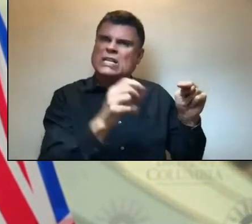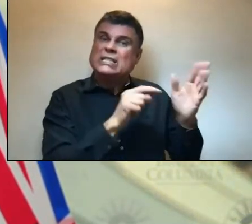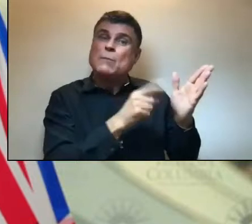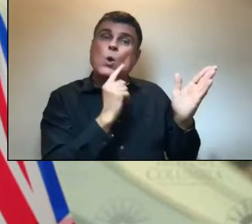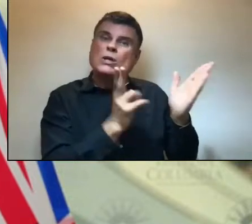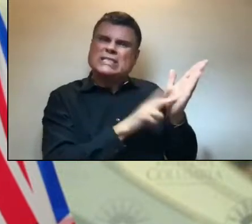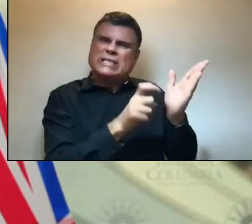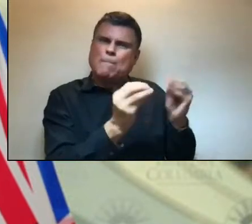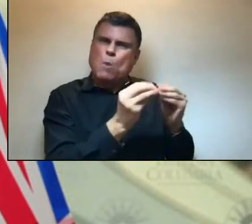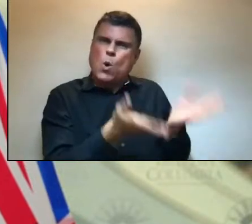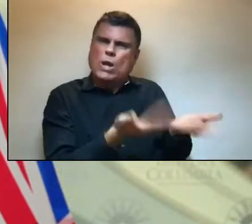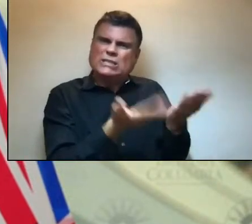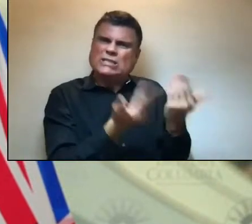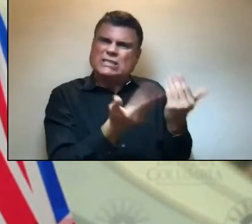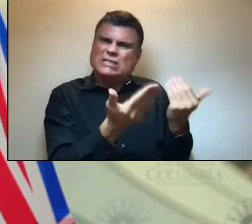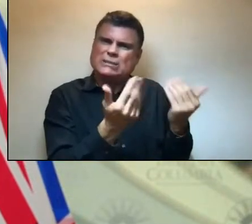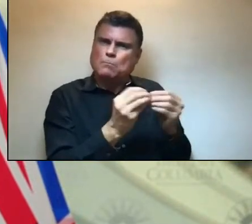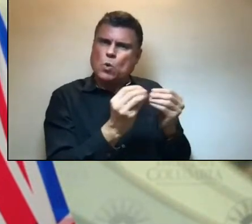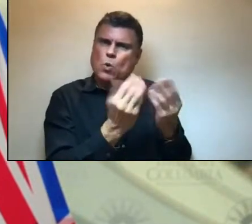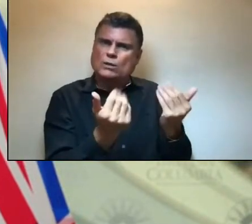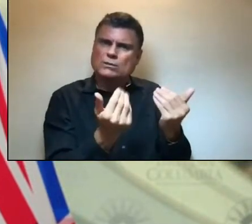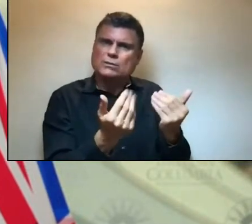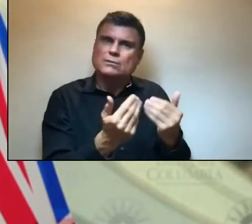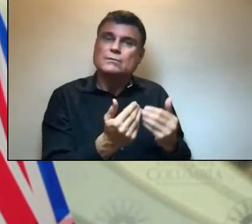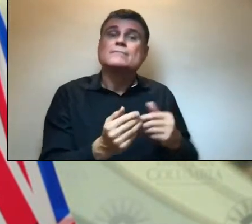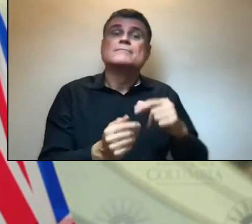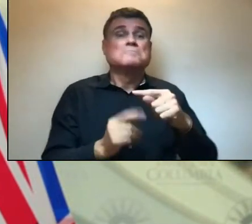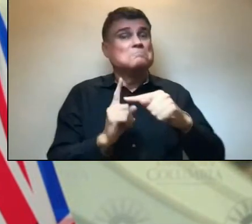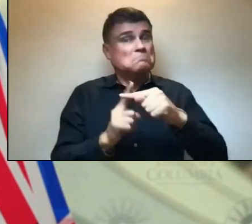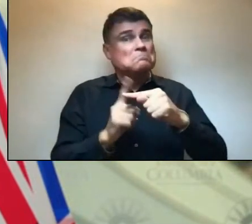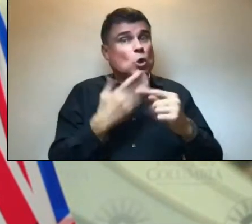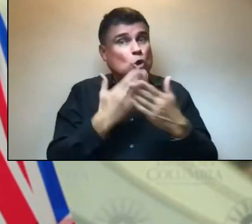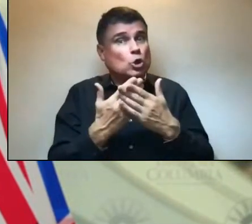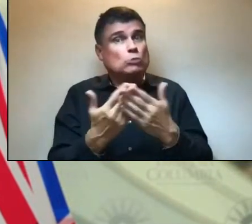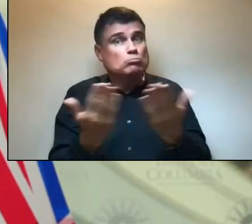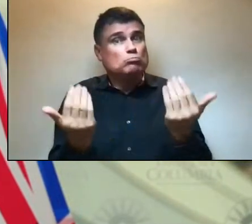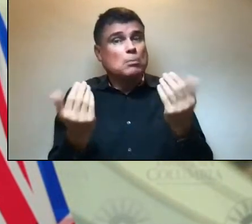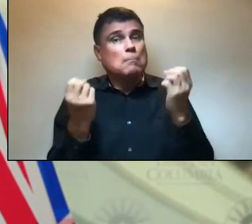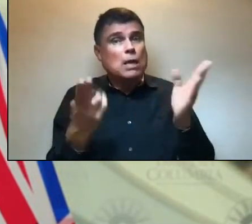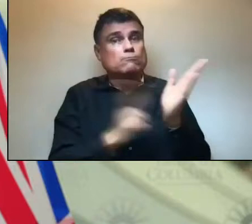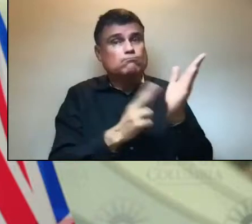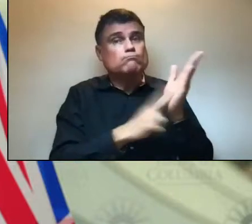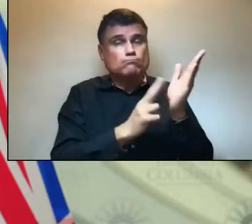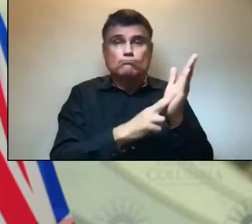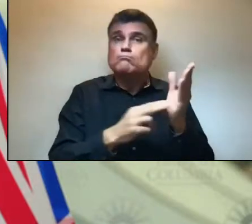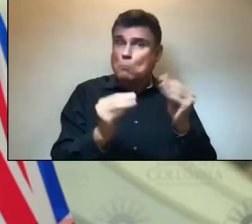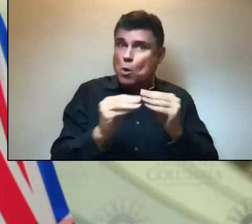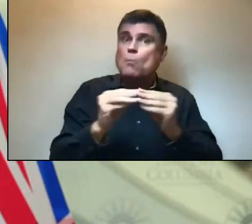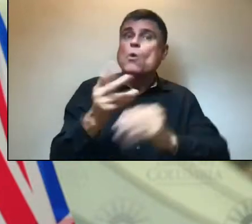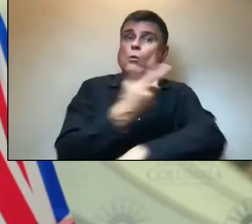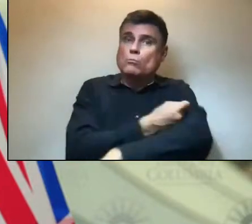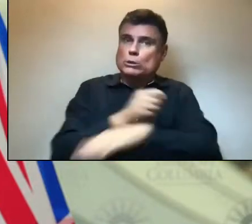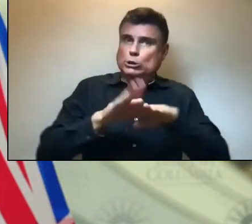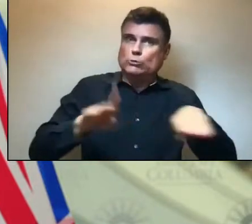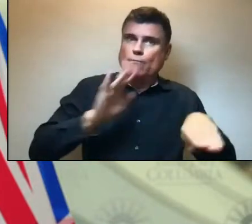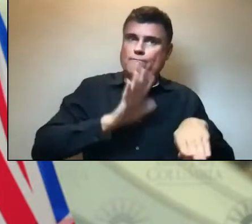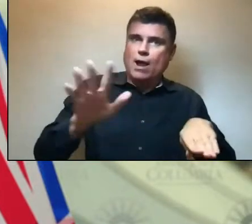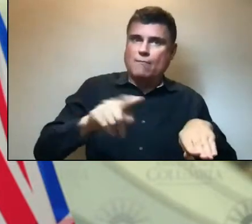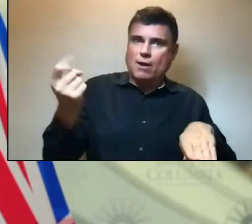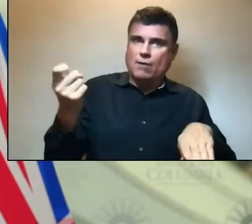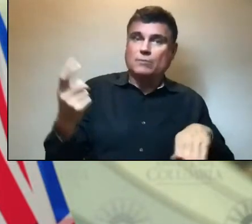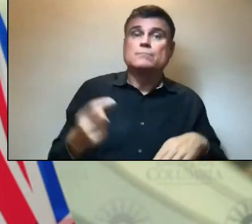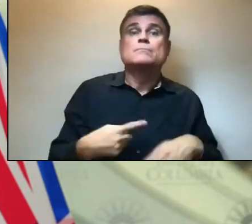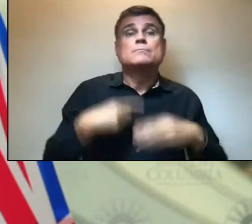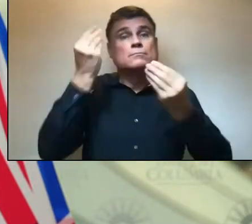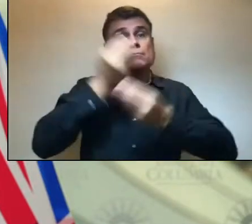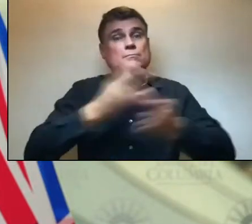be it's a very positive thing to do with respect to booster doses. As noted, we announced our program 7 weeks ago that